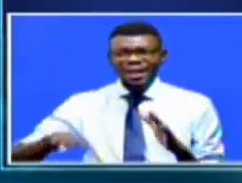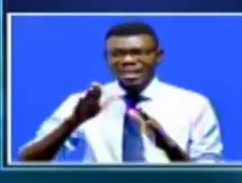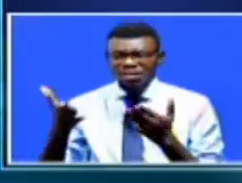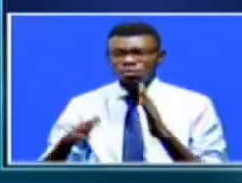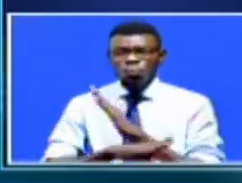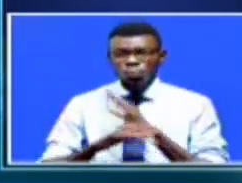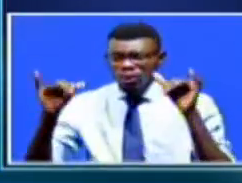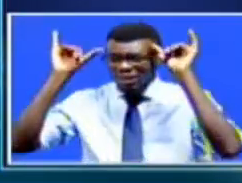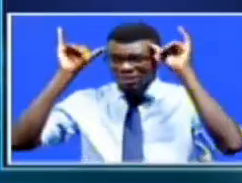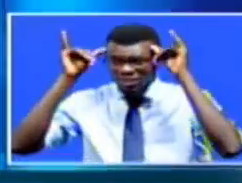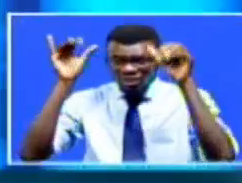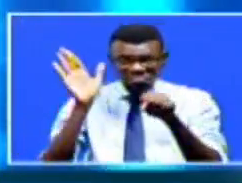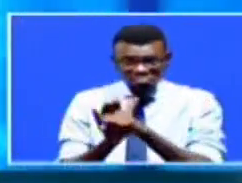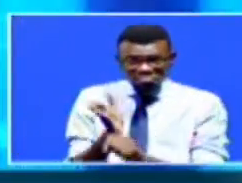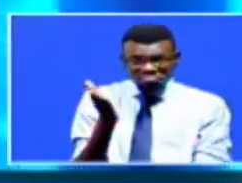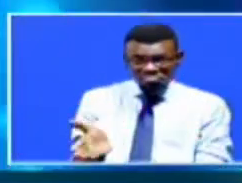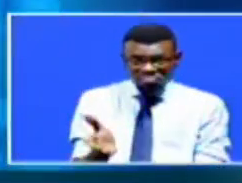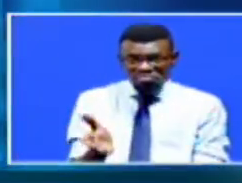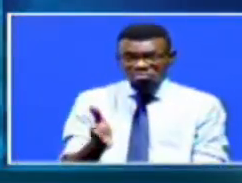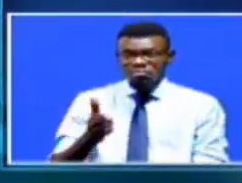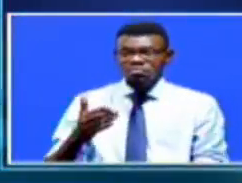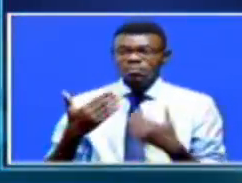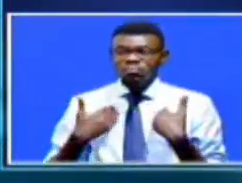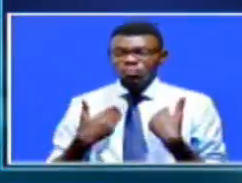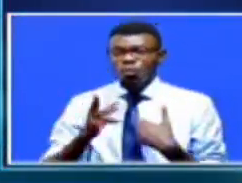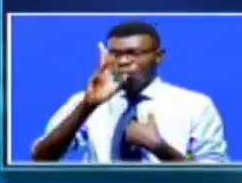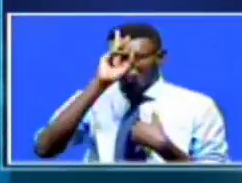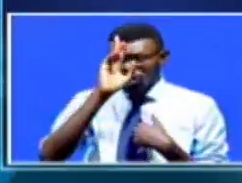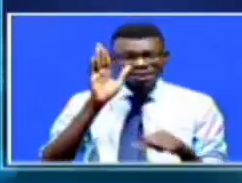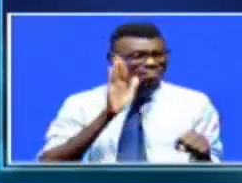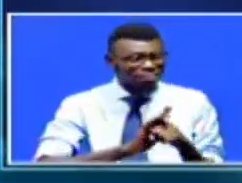The area has claimed lives of several officers, with 2 others